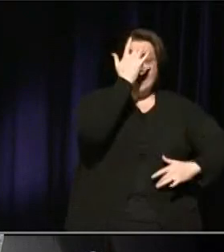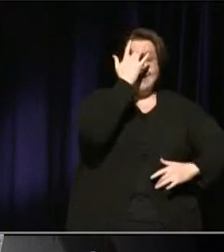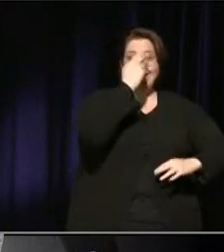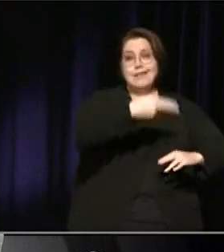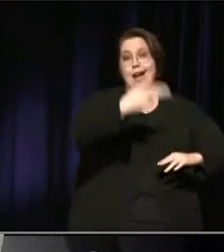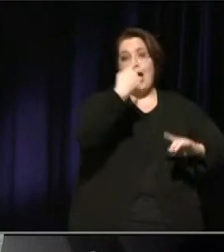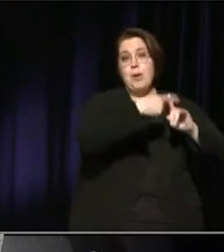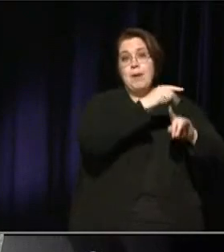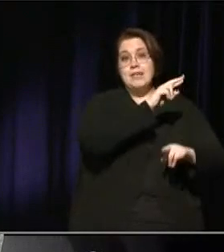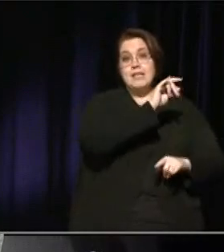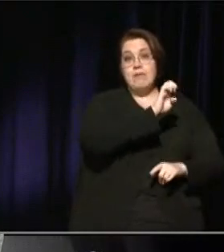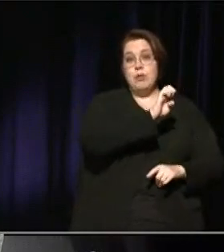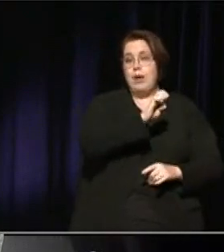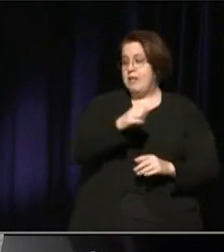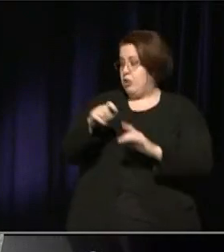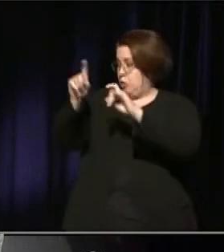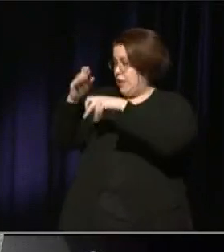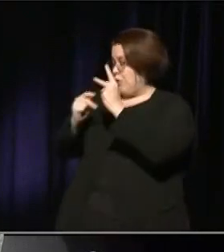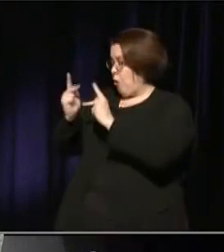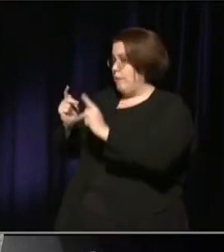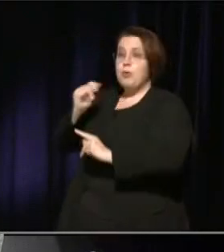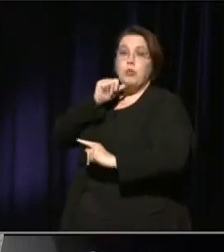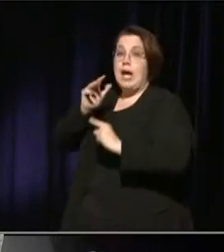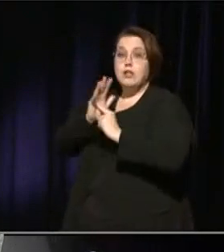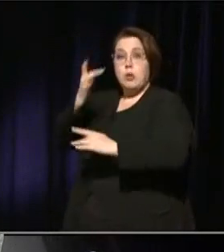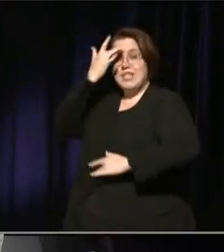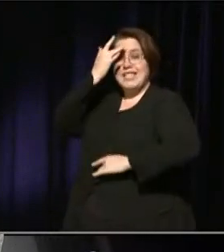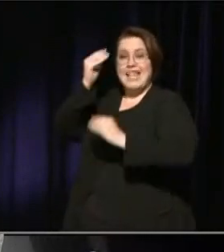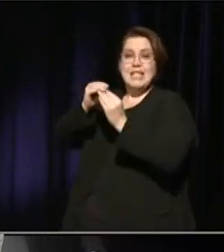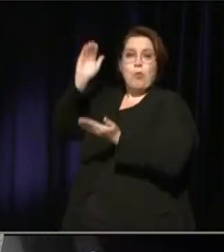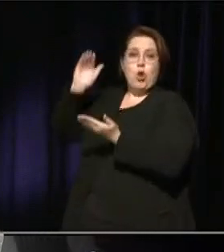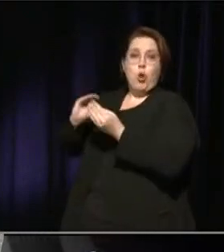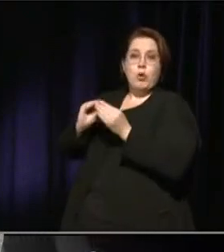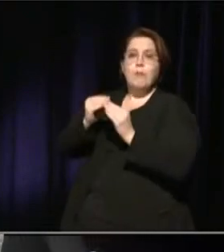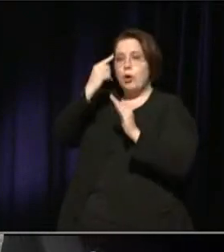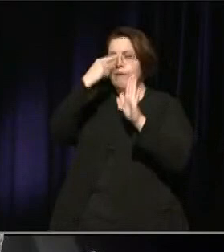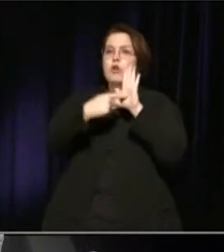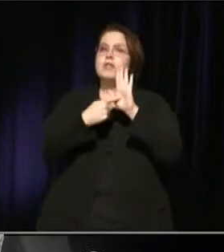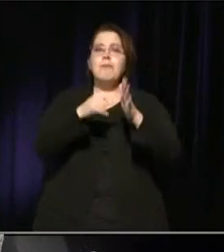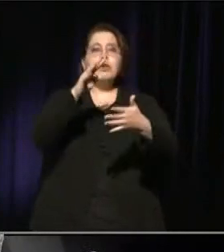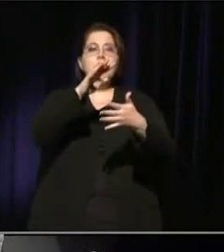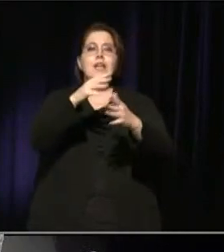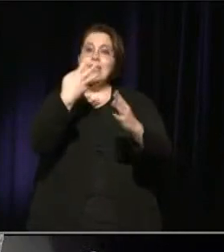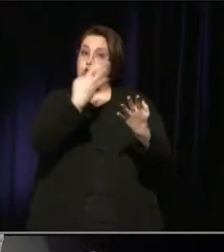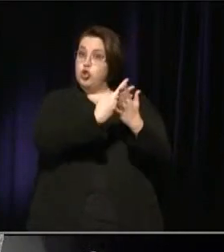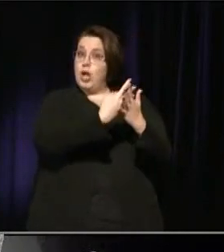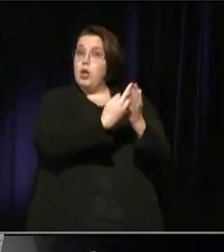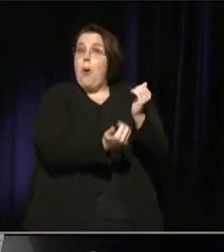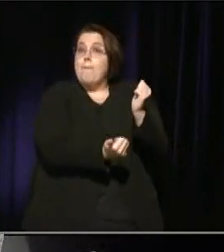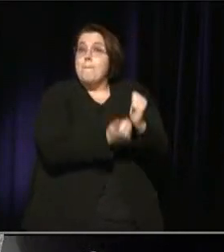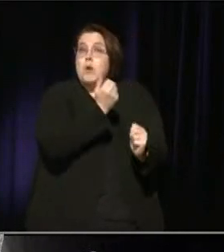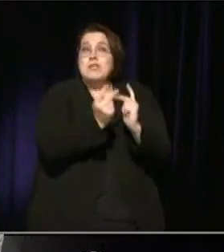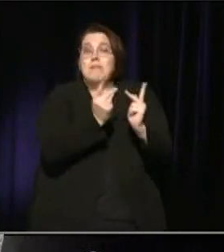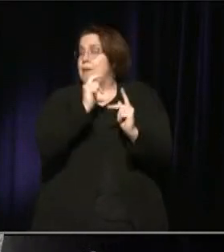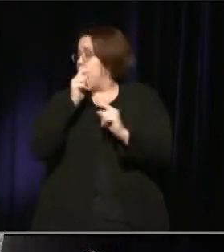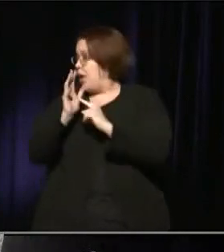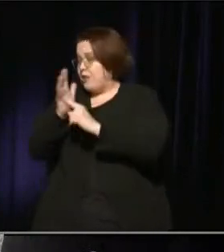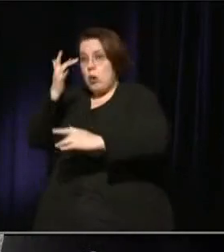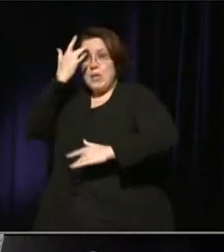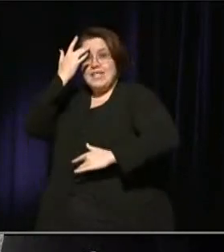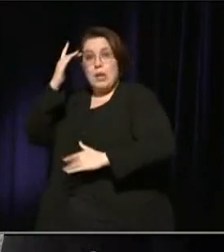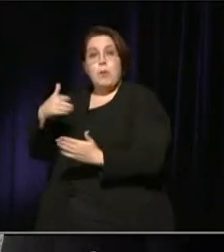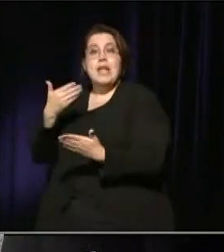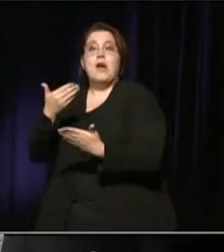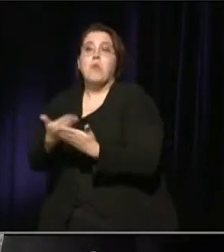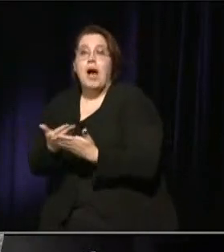rate. Test all asymptomatic, you're going to get a lower one. For example, in our jail, they're mostly all asymptomatic when they come in, and it